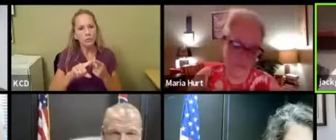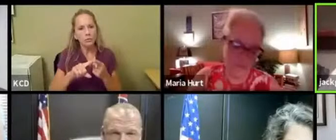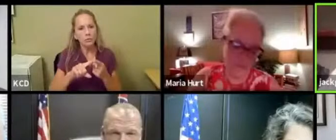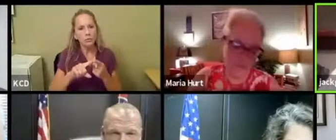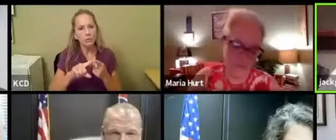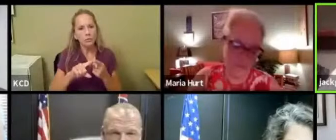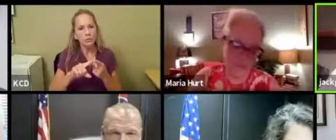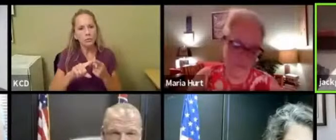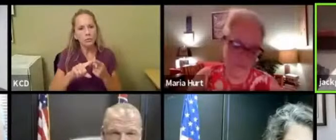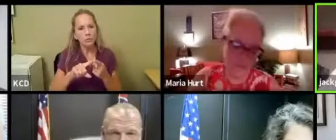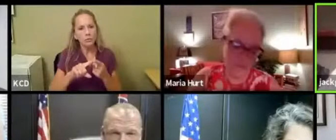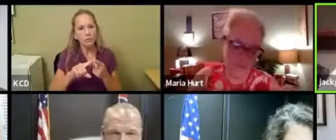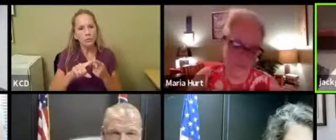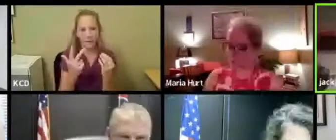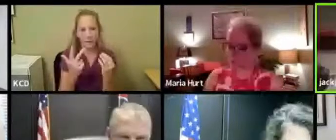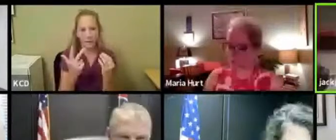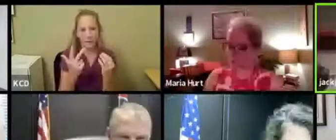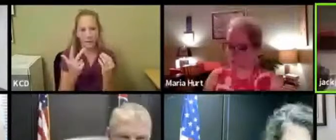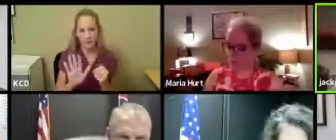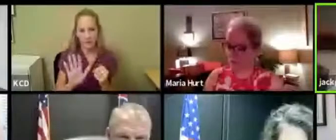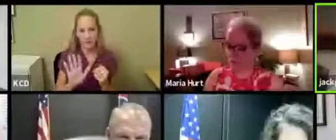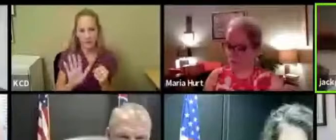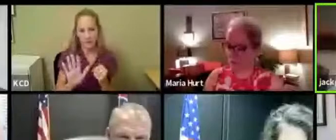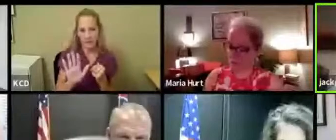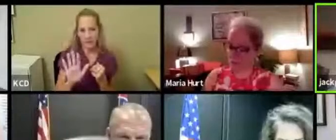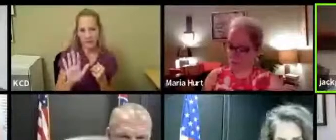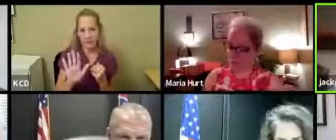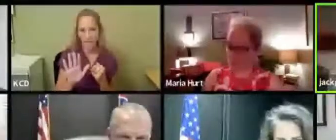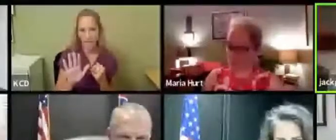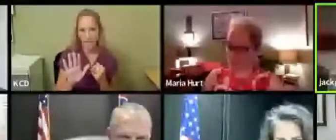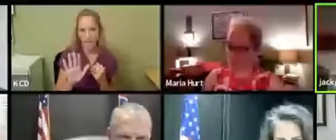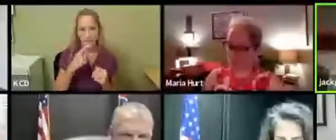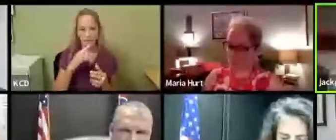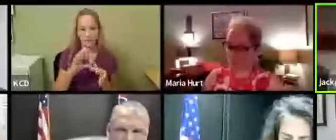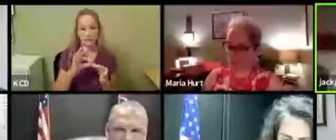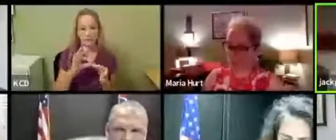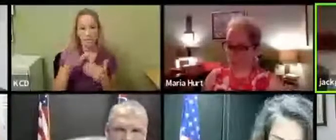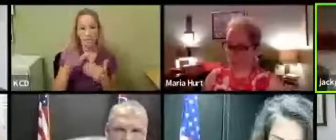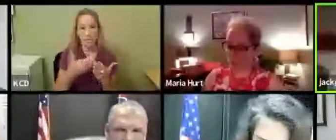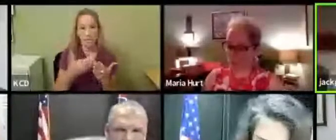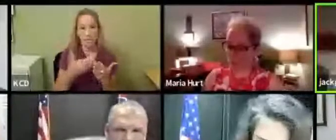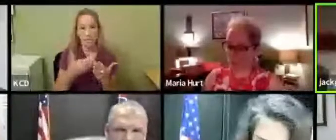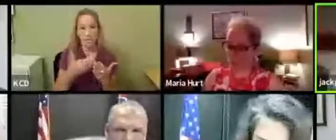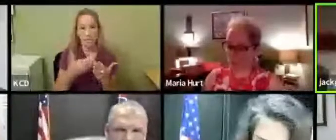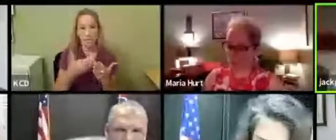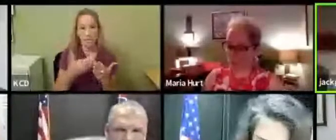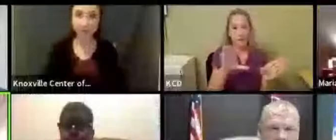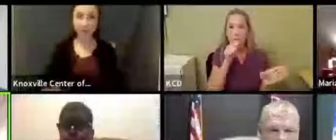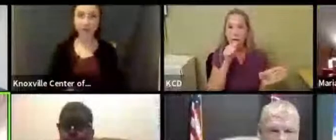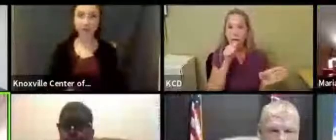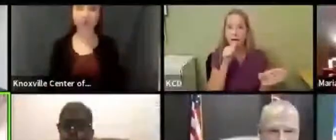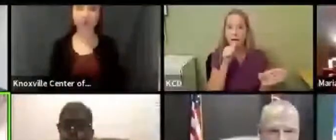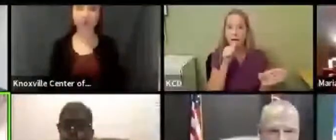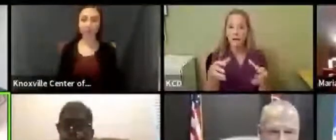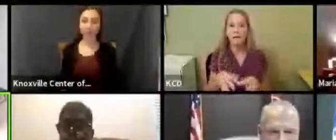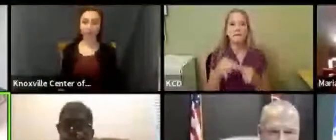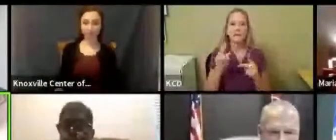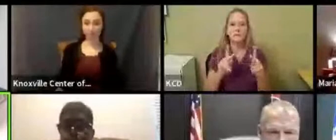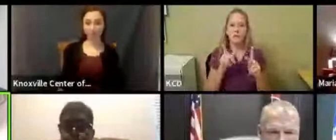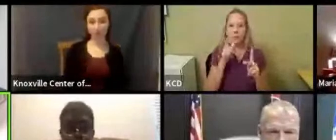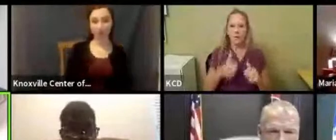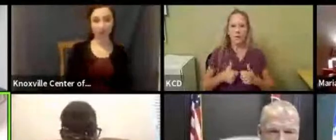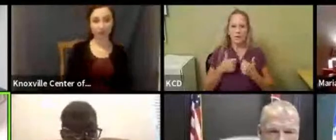5. When you mentioned all public and private gatherings, except for people of the same